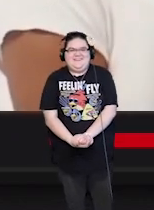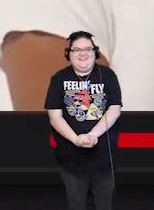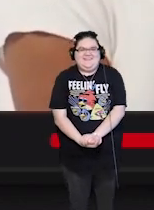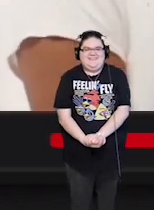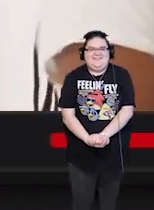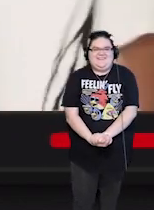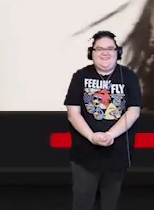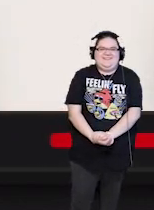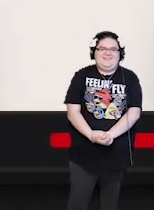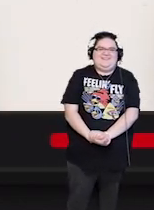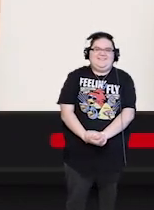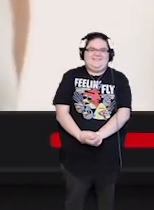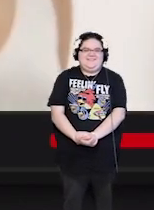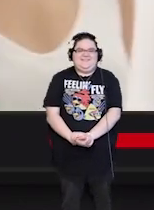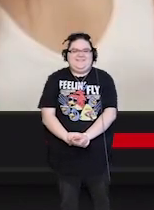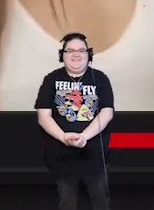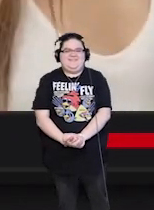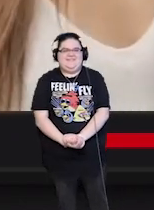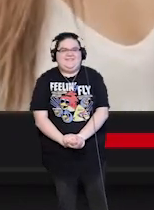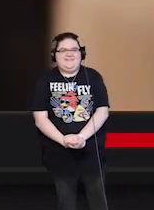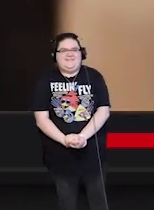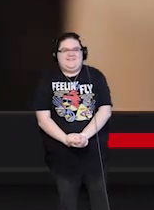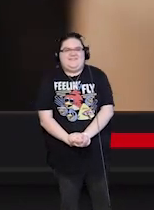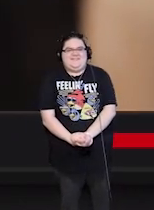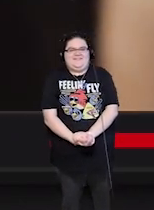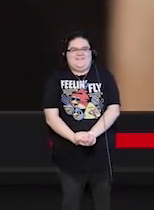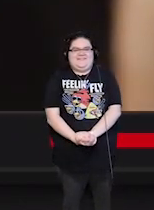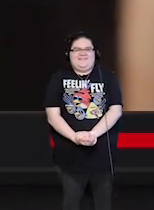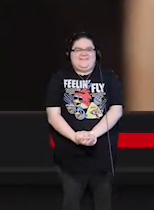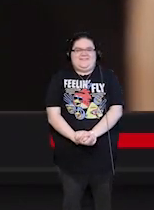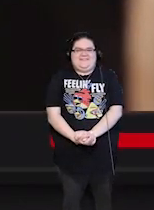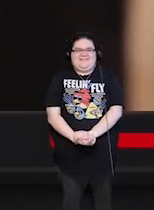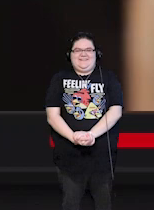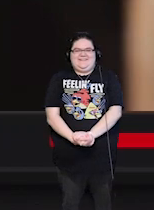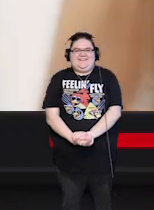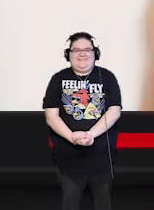Which way's which? Right is yes.